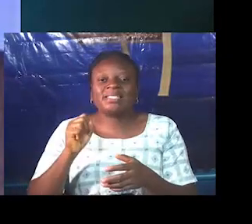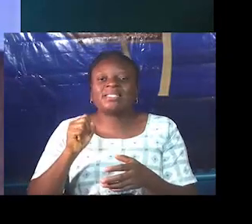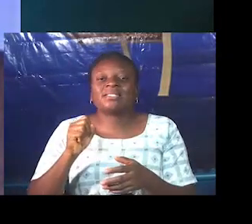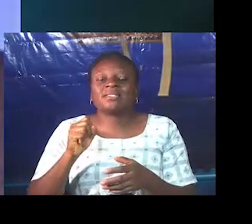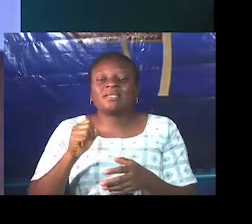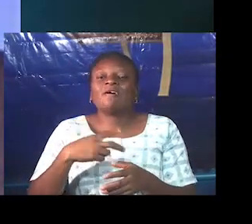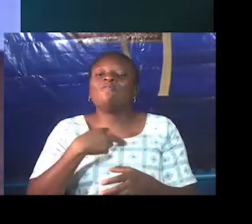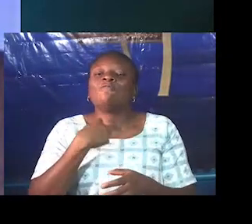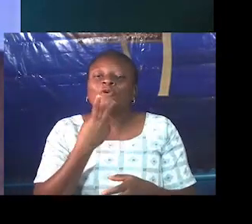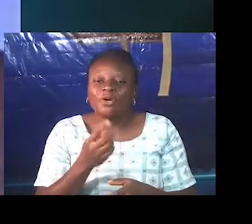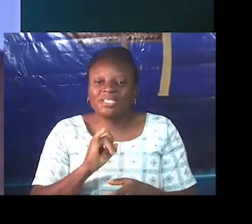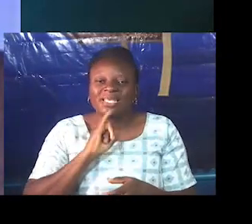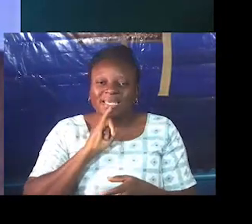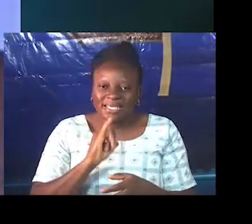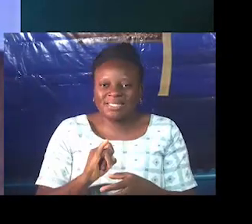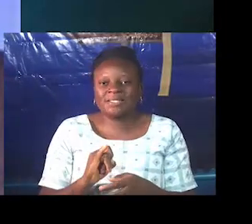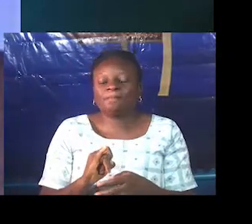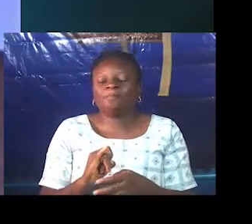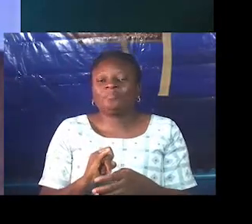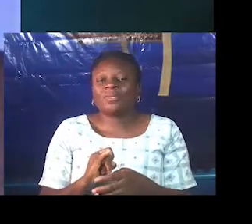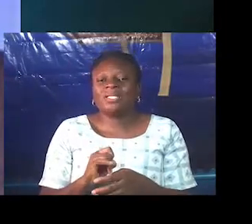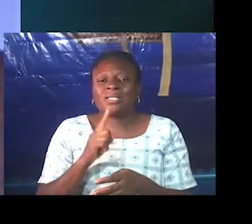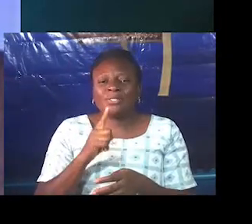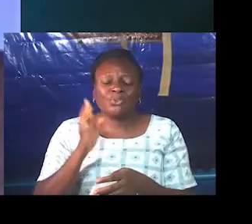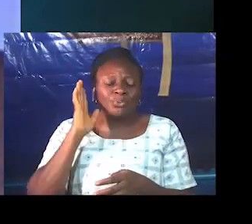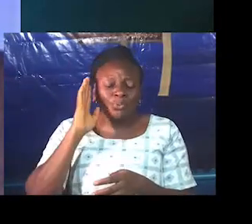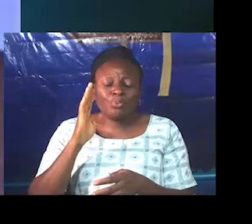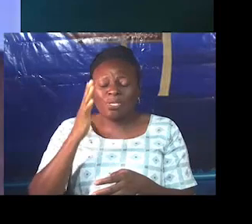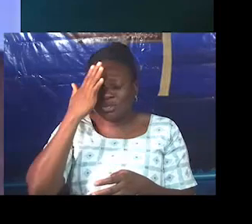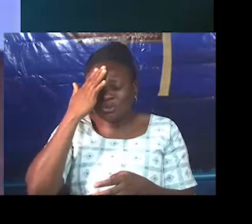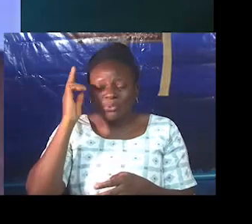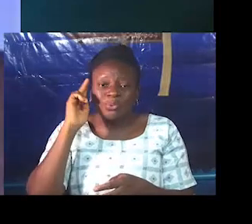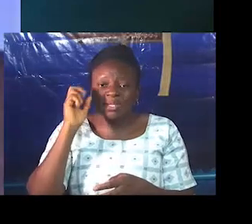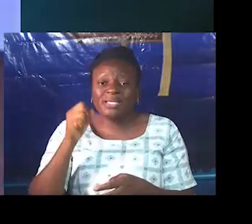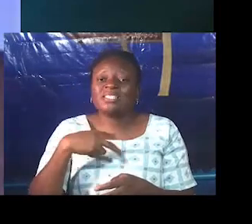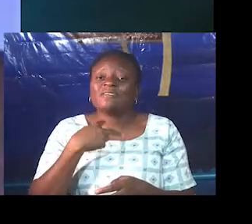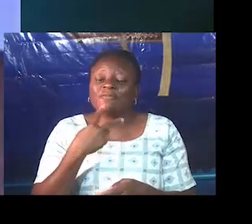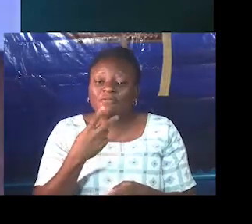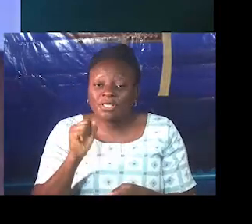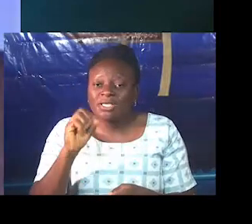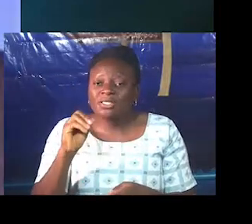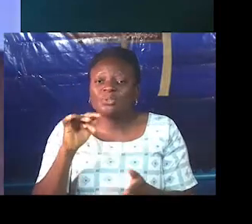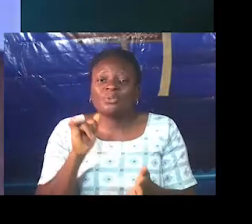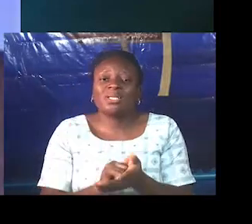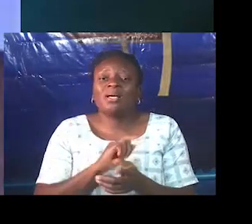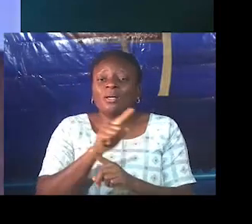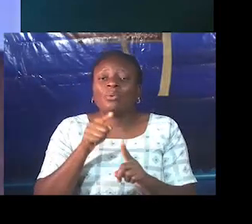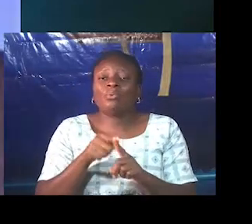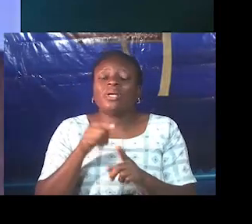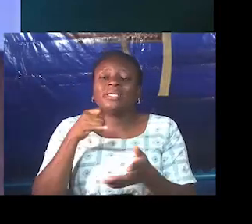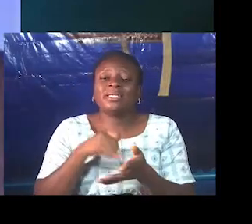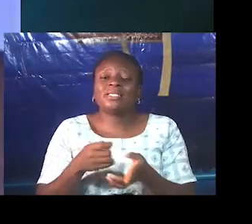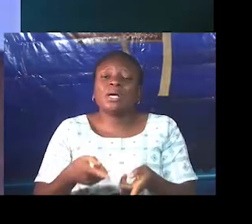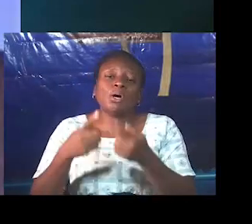in marriage is not going to be anything so different from the way you have been knowing the will of God in every other